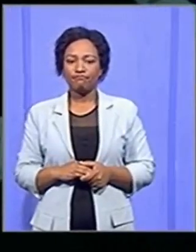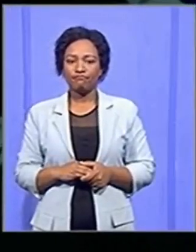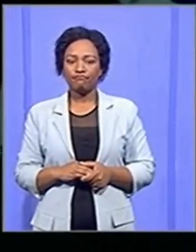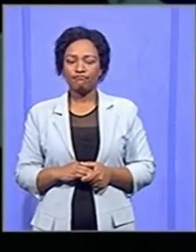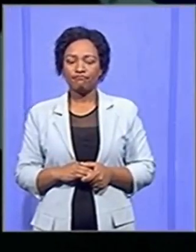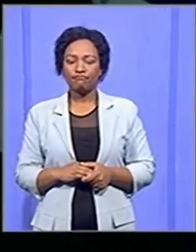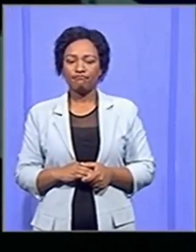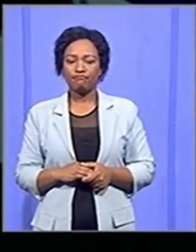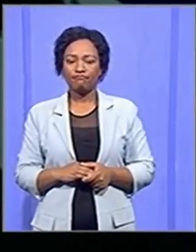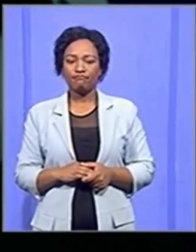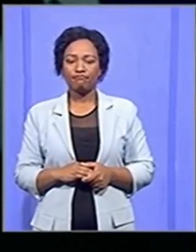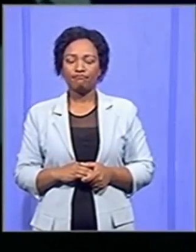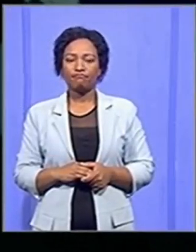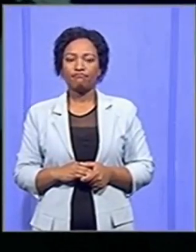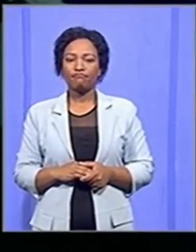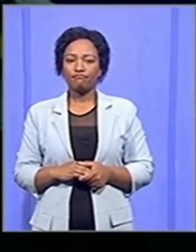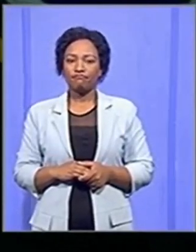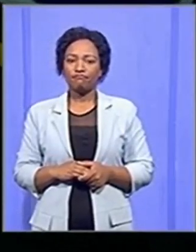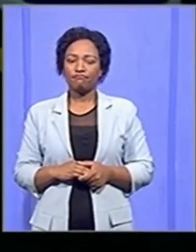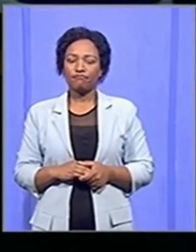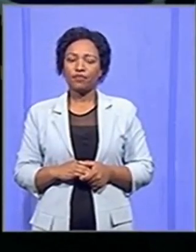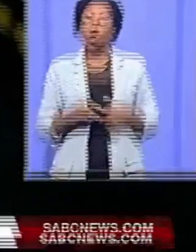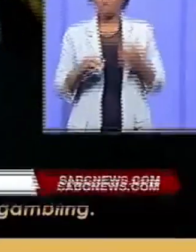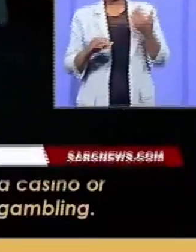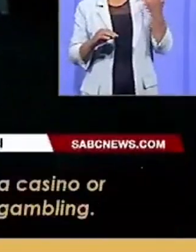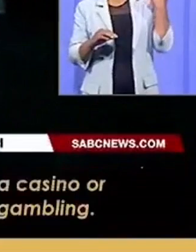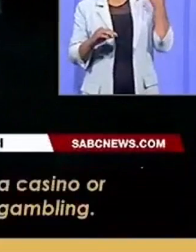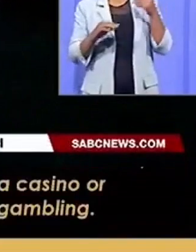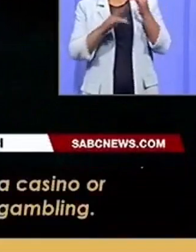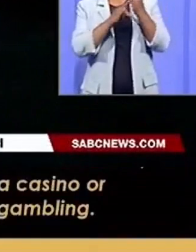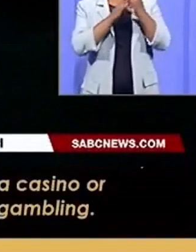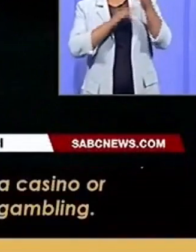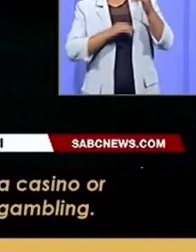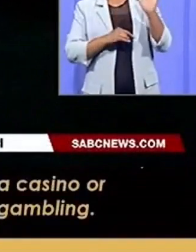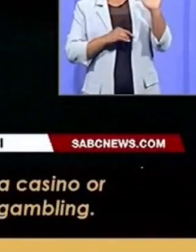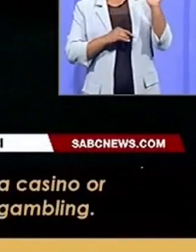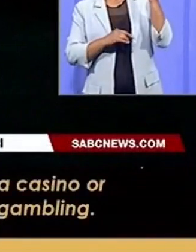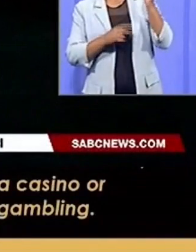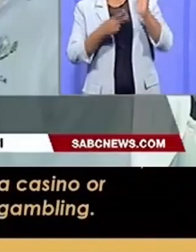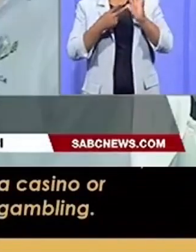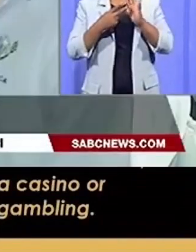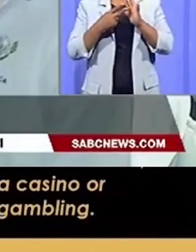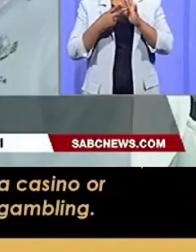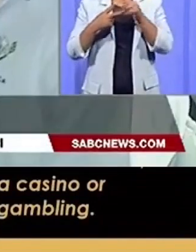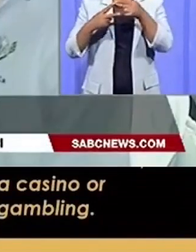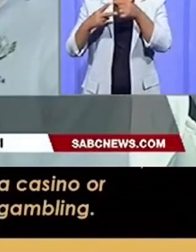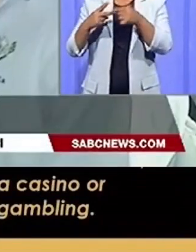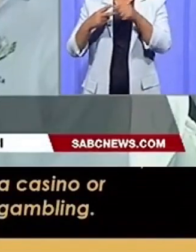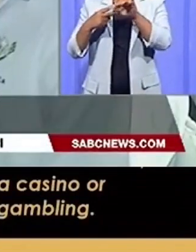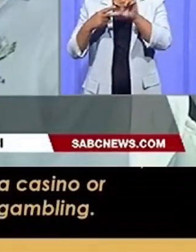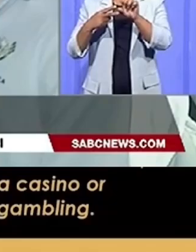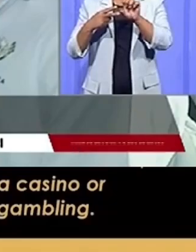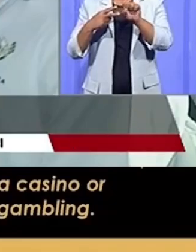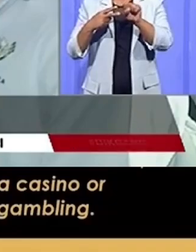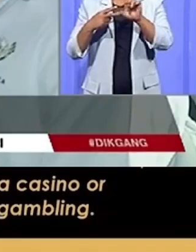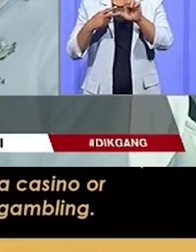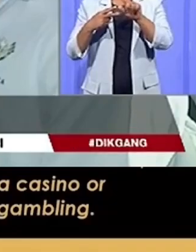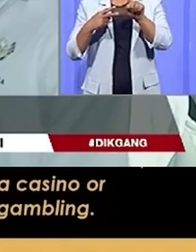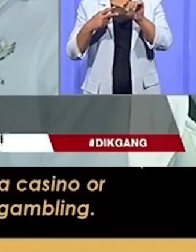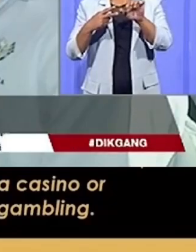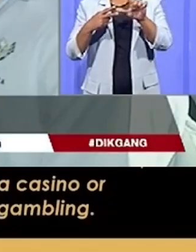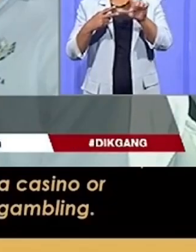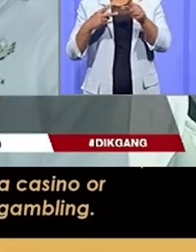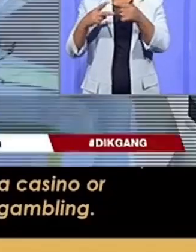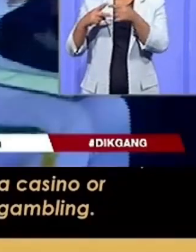Hara ba bileng teng ke bahlodi ba di-Silver Olympiceng tse fetileng Kgotso Mokoena le Hezekiel Sipeng. Mme le ha e le nako eo baetapele